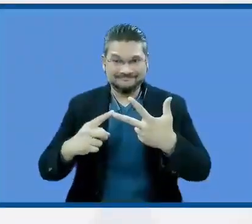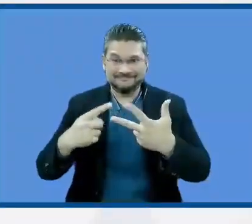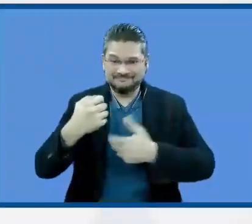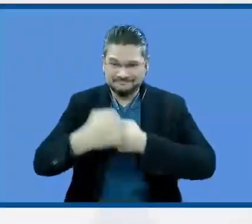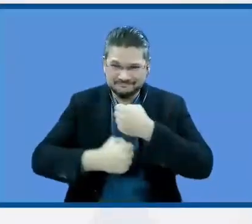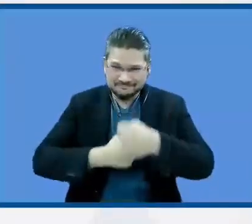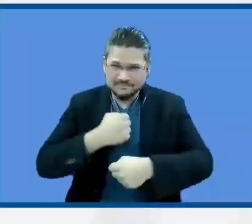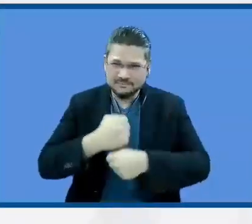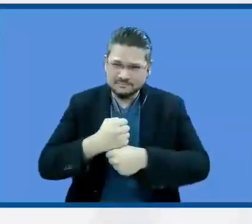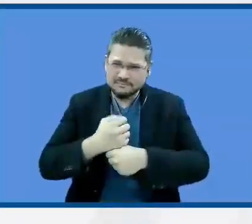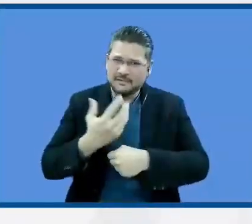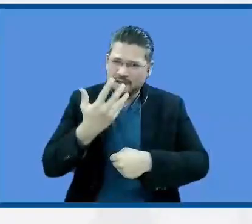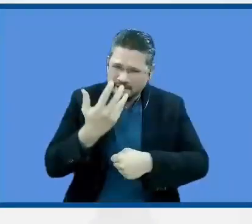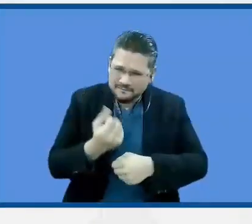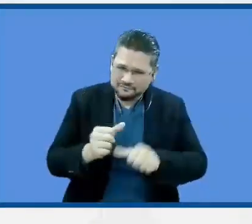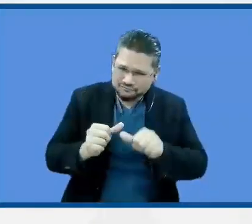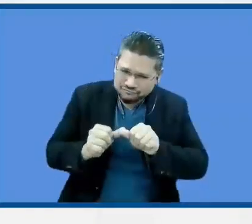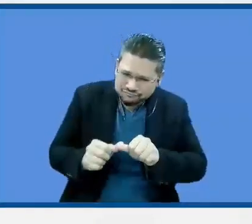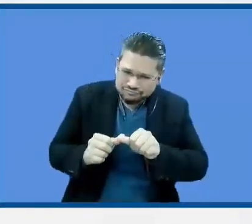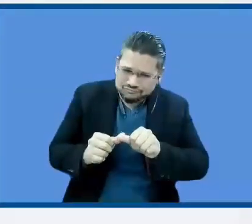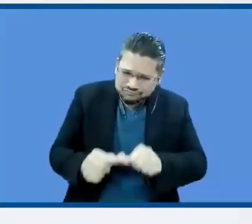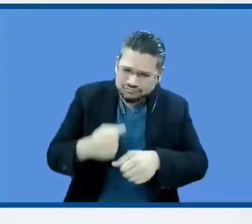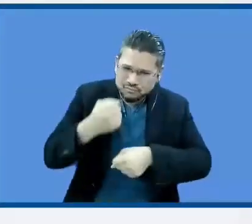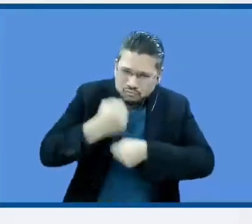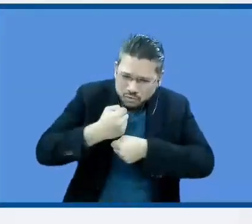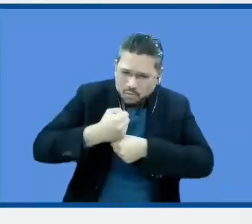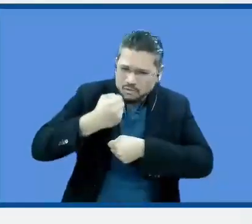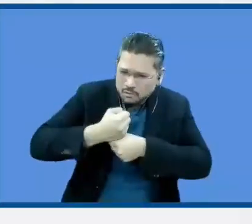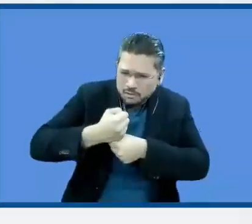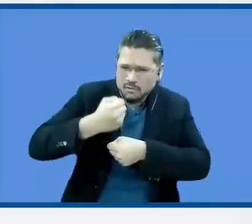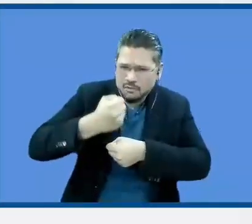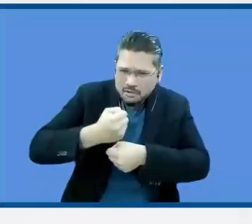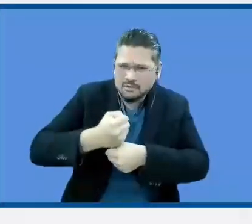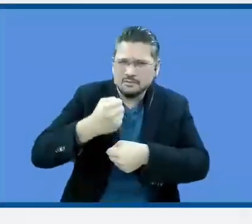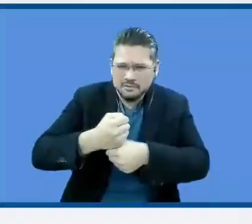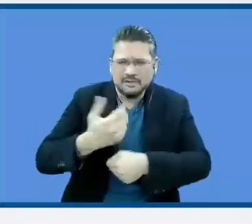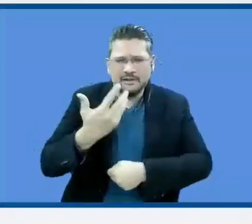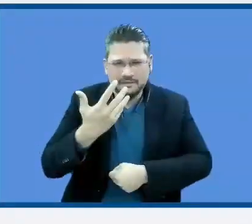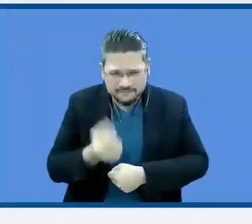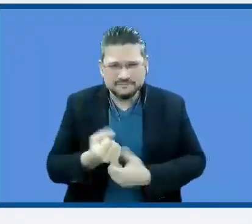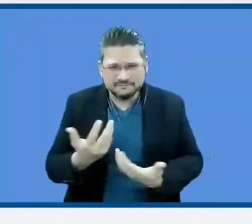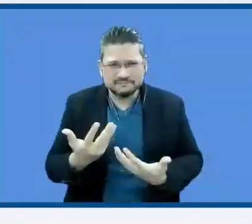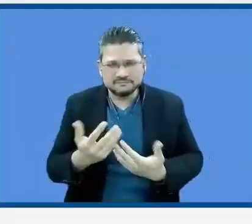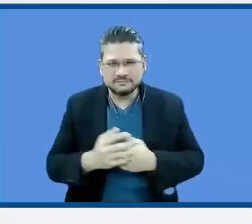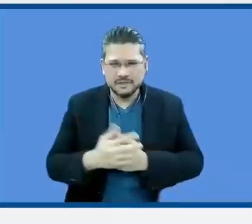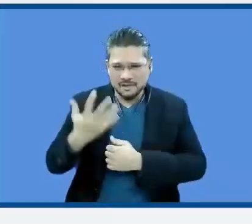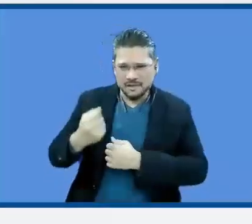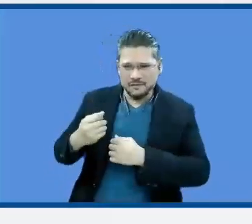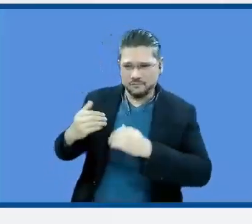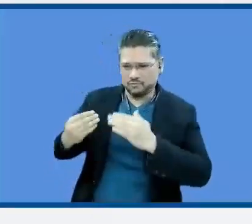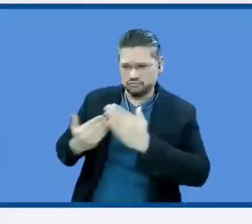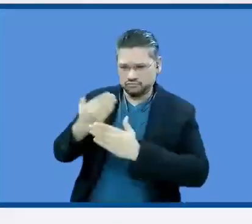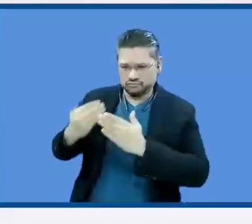everything is already being stalled. And I'm saying all this because the main